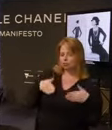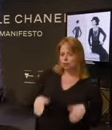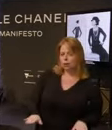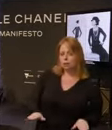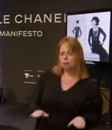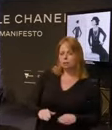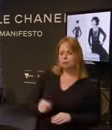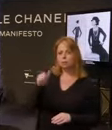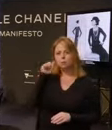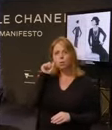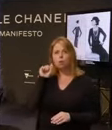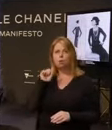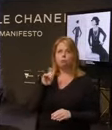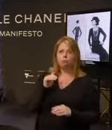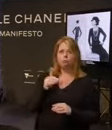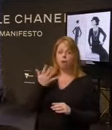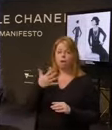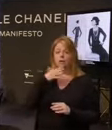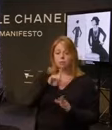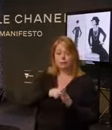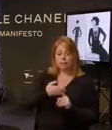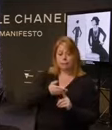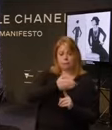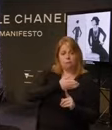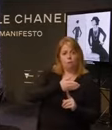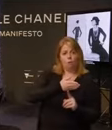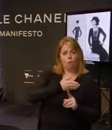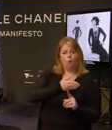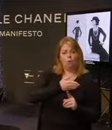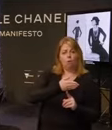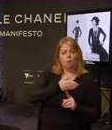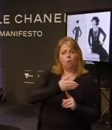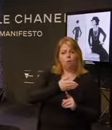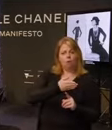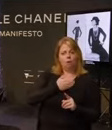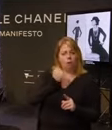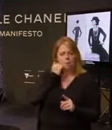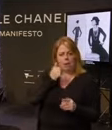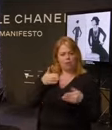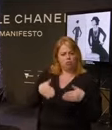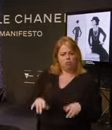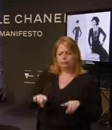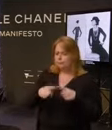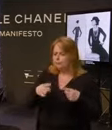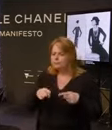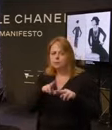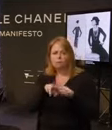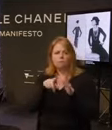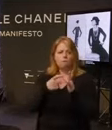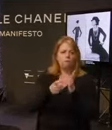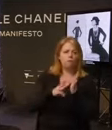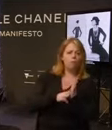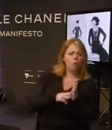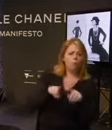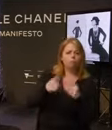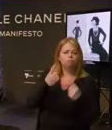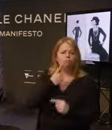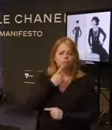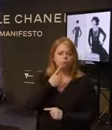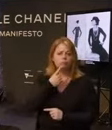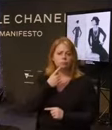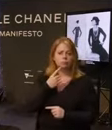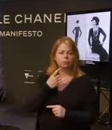last 500 years before that, black dress was worn in all different forms and styles as part of,